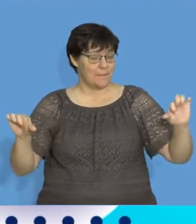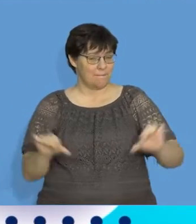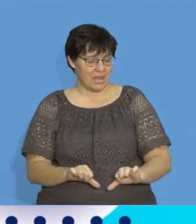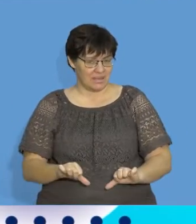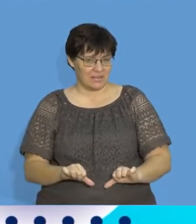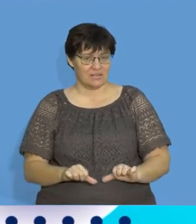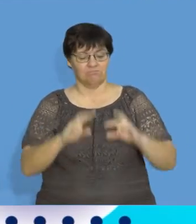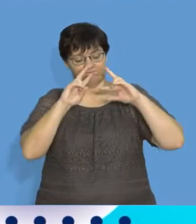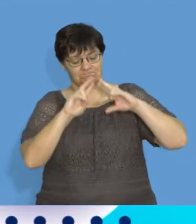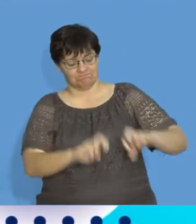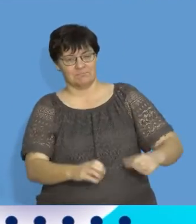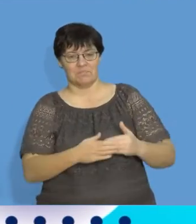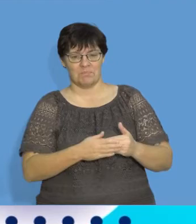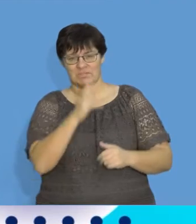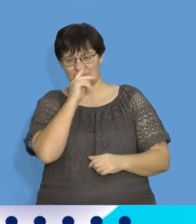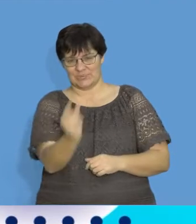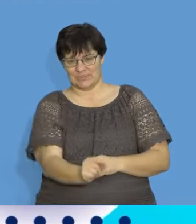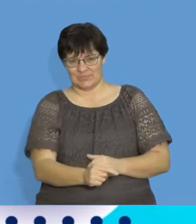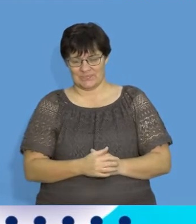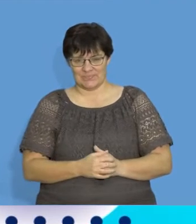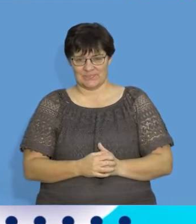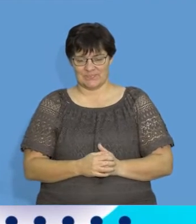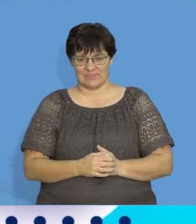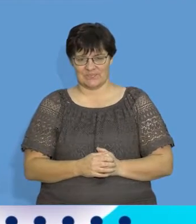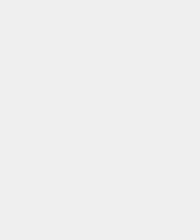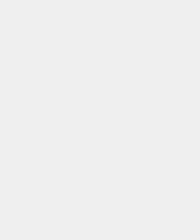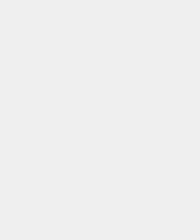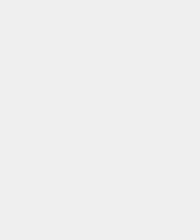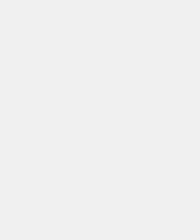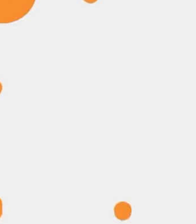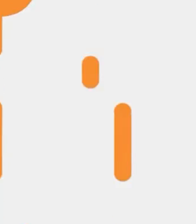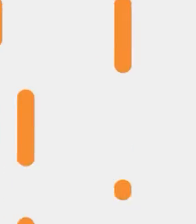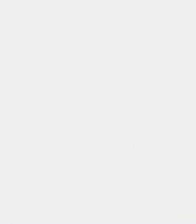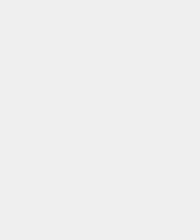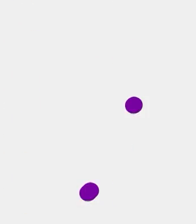come back, we'll do some investigation. So I'll see you in a couple of minutes.